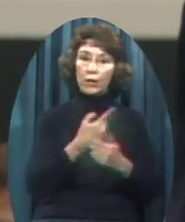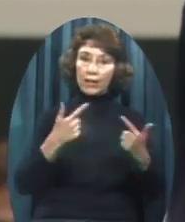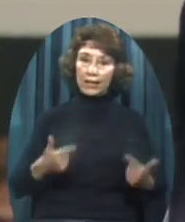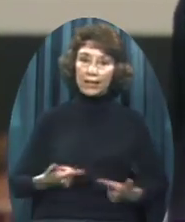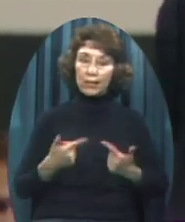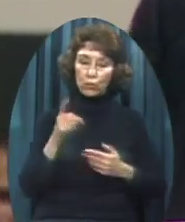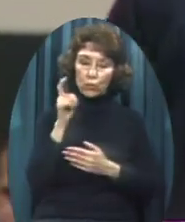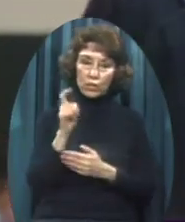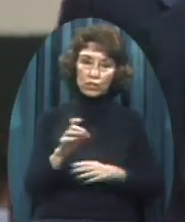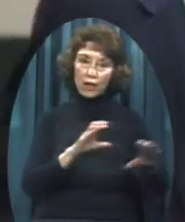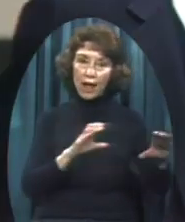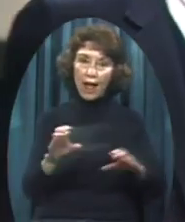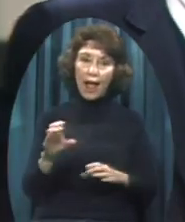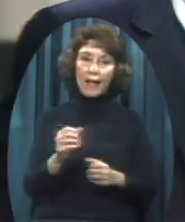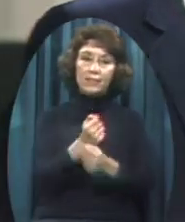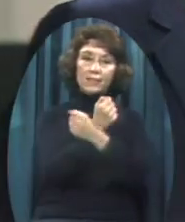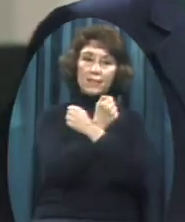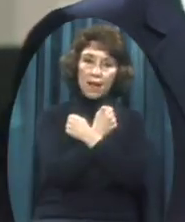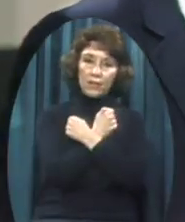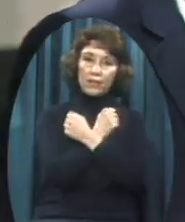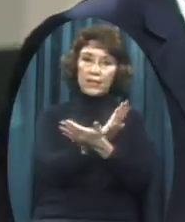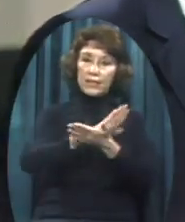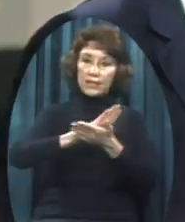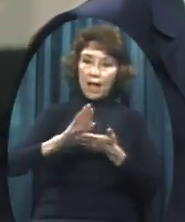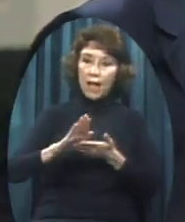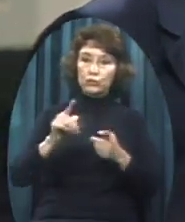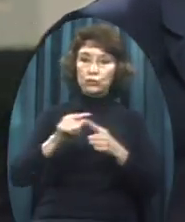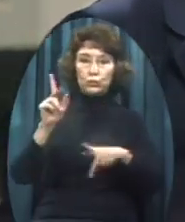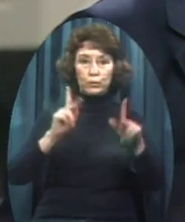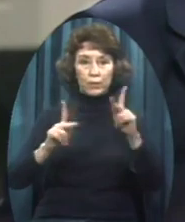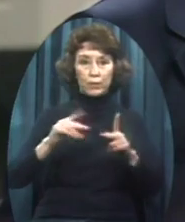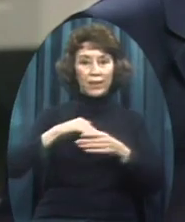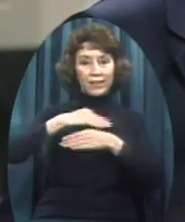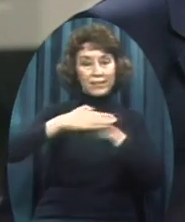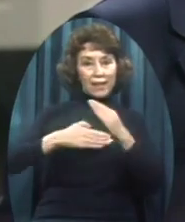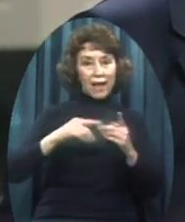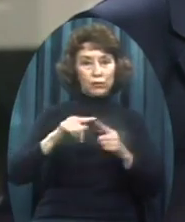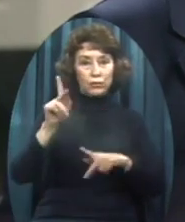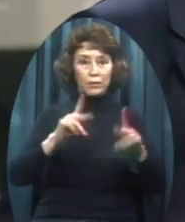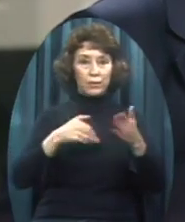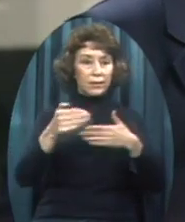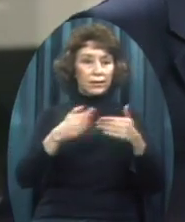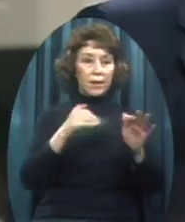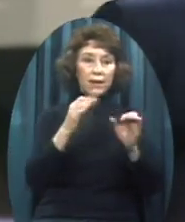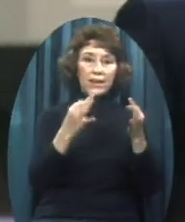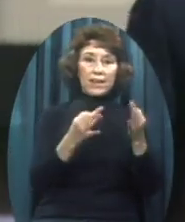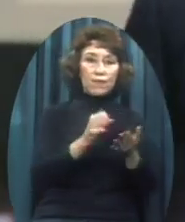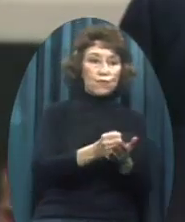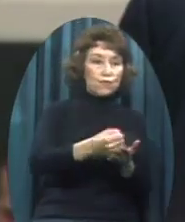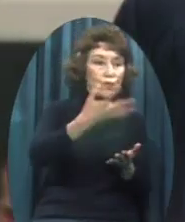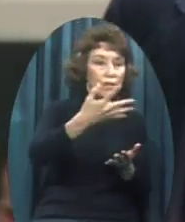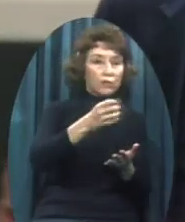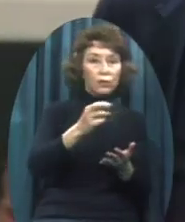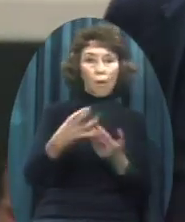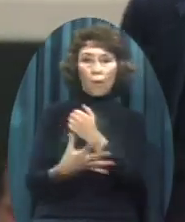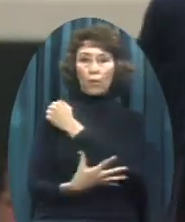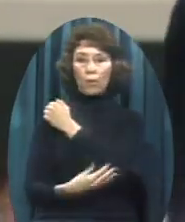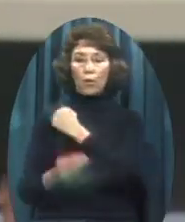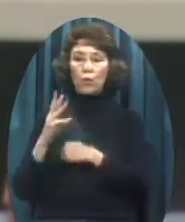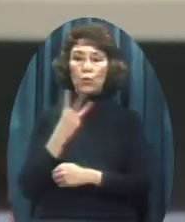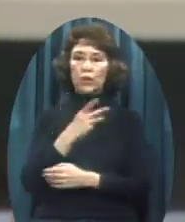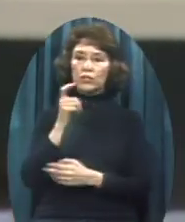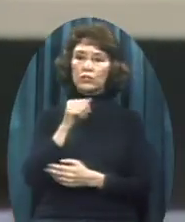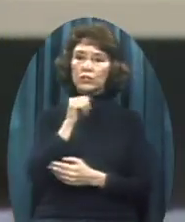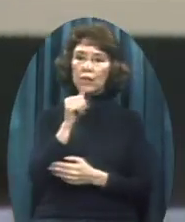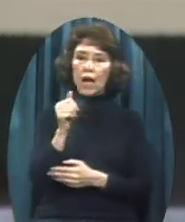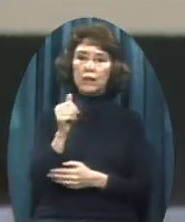people lovingly and graciously, no matter who they are, what they have or don't have. We should not be conscious about the